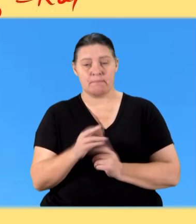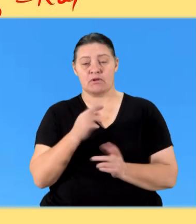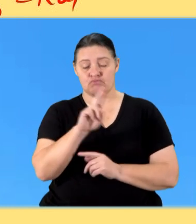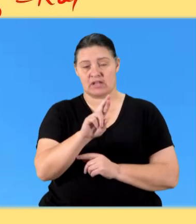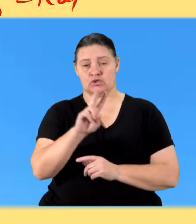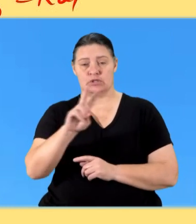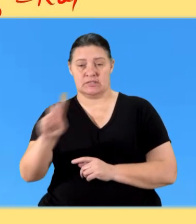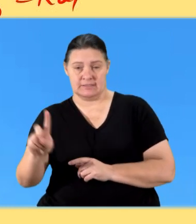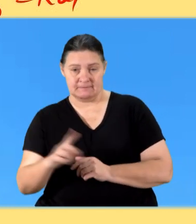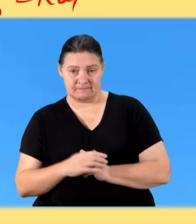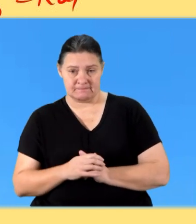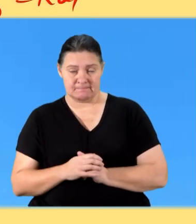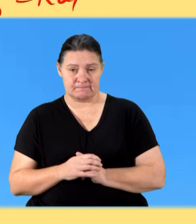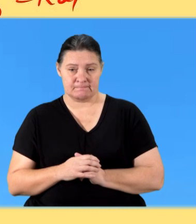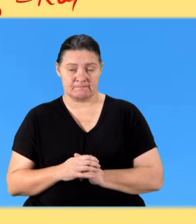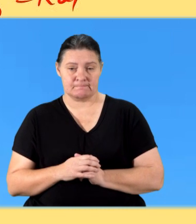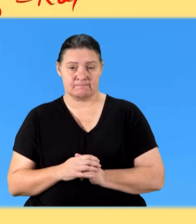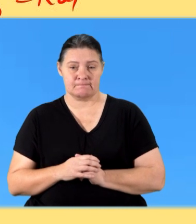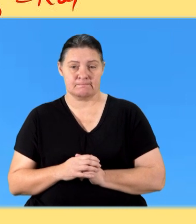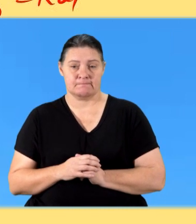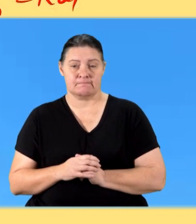UIF, 21 rands.